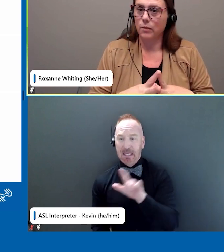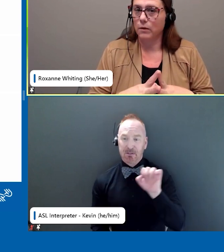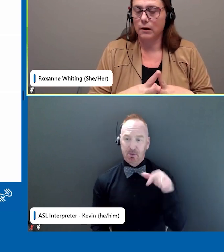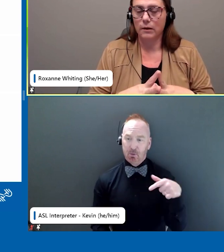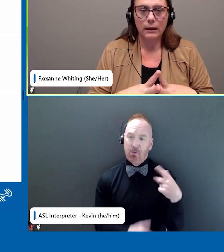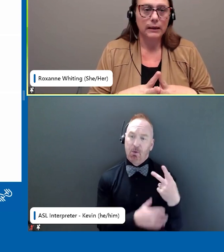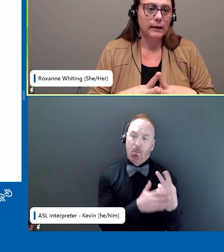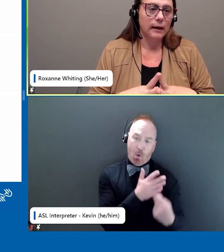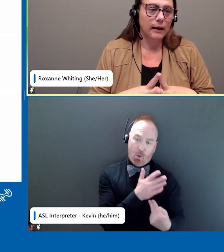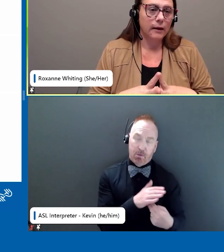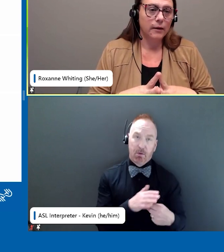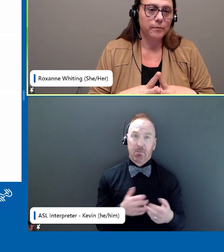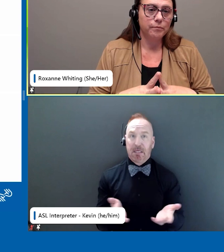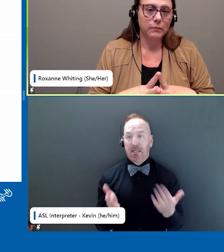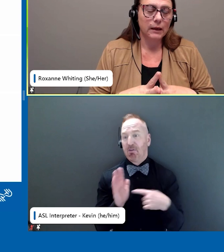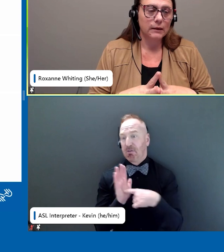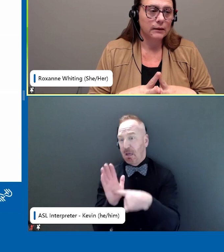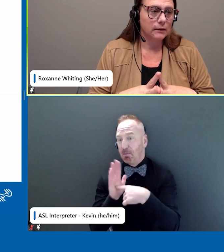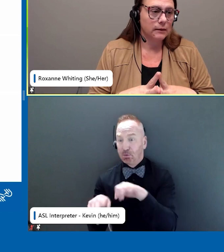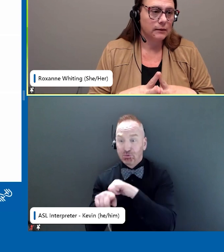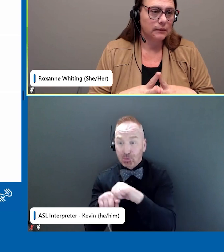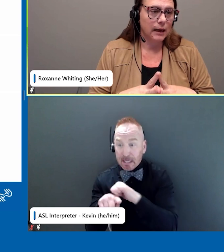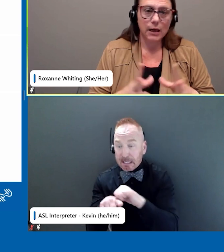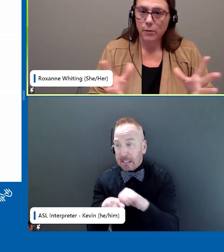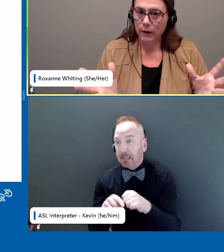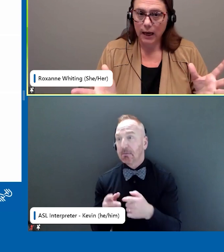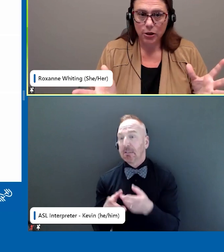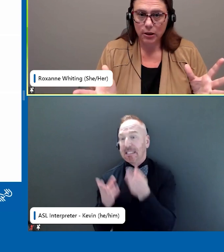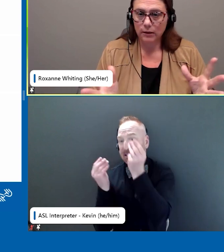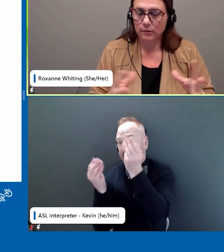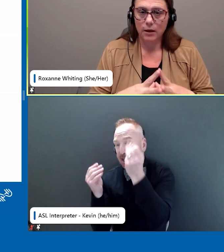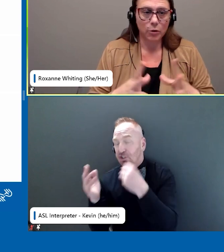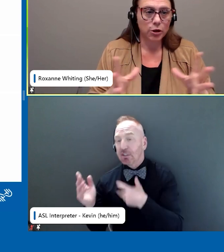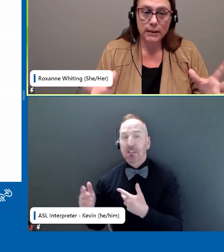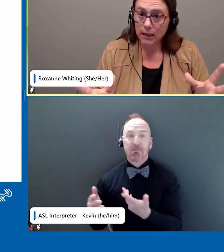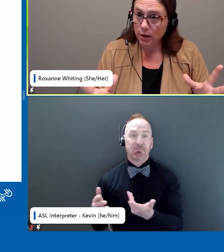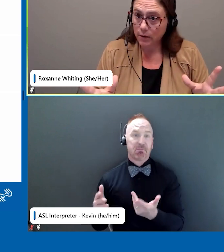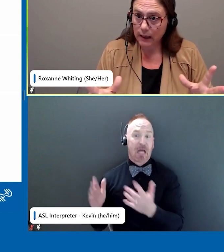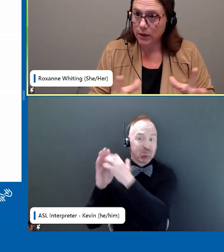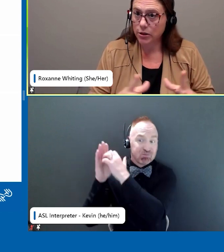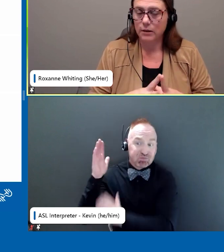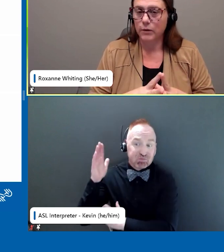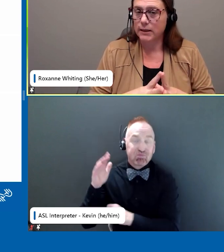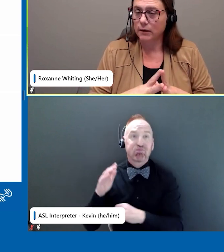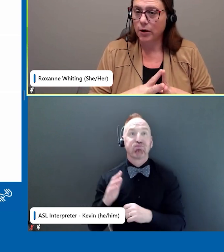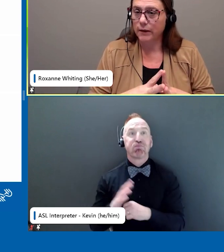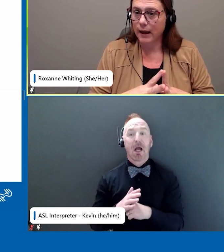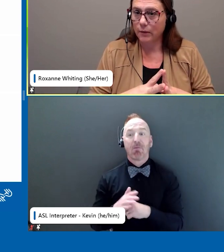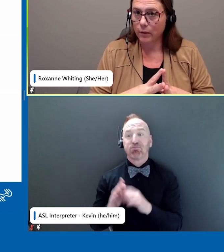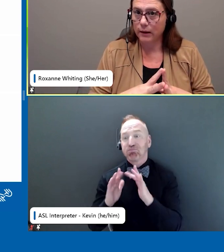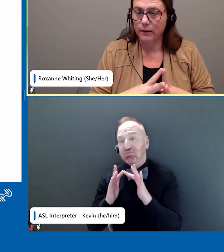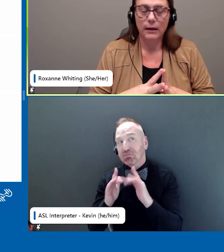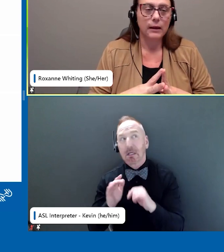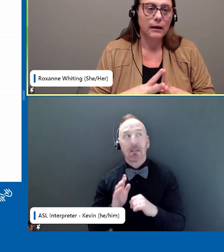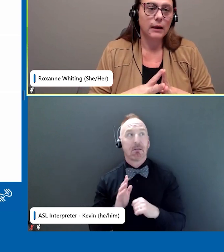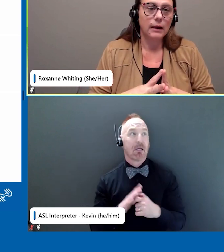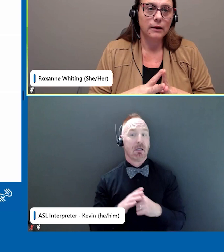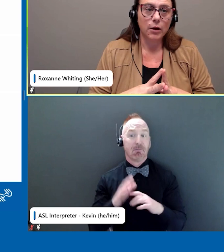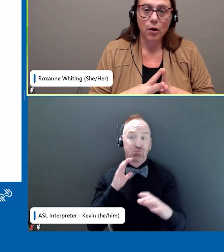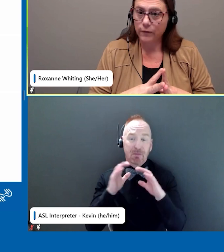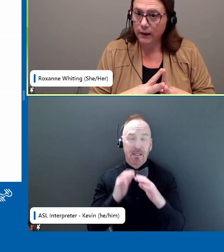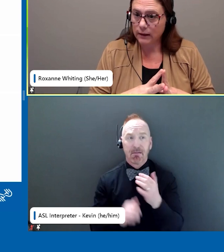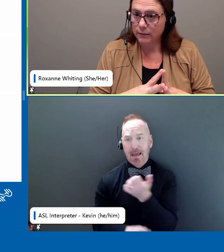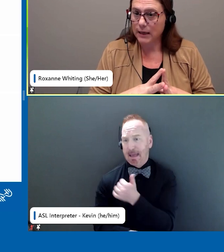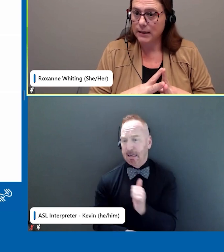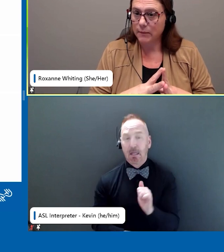materials or um, any communication, emergency communication. We saw a lot of that with